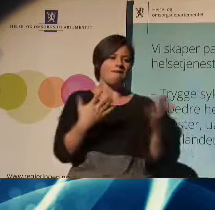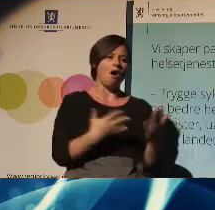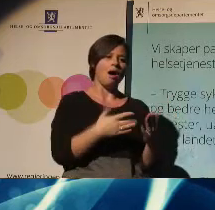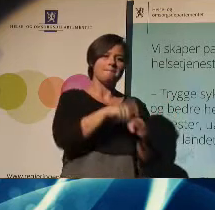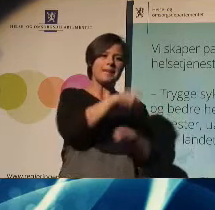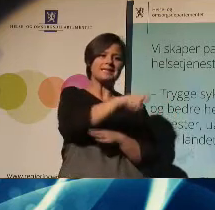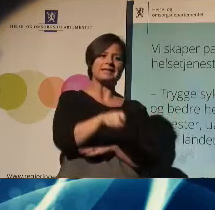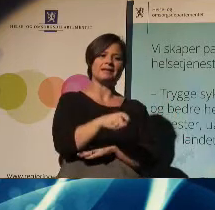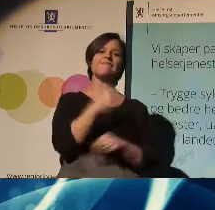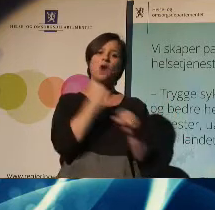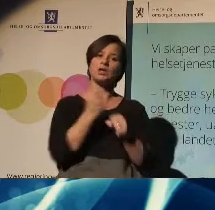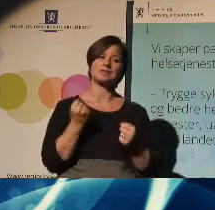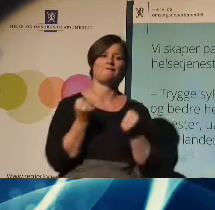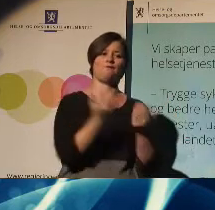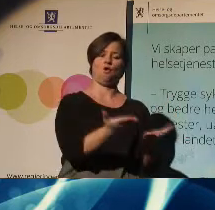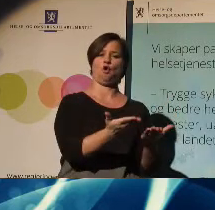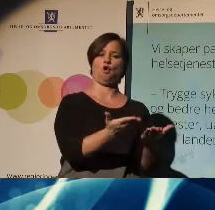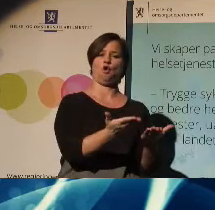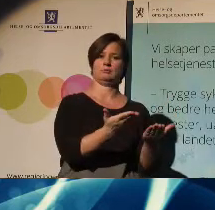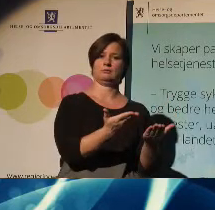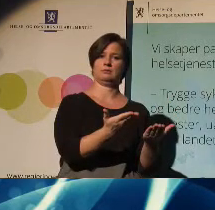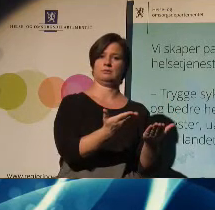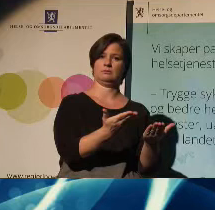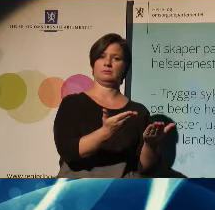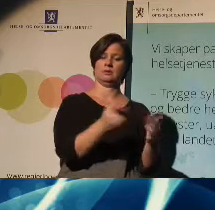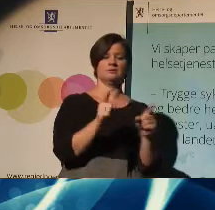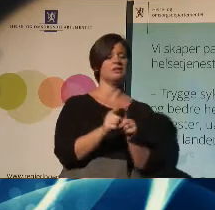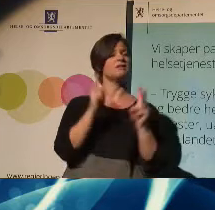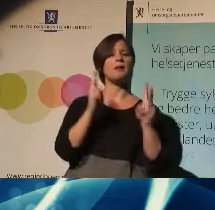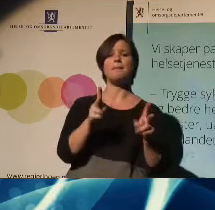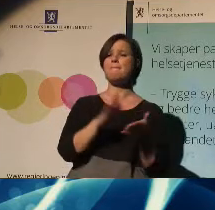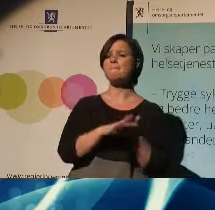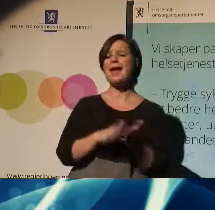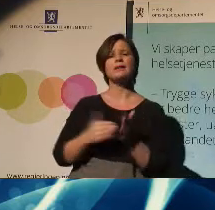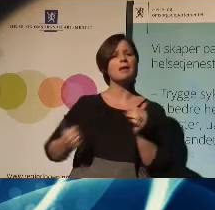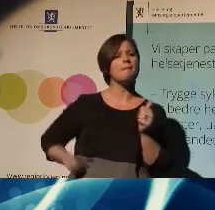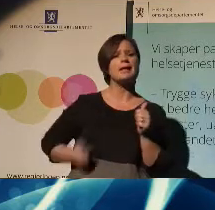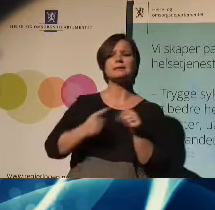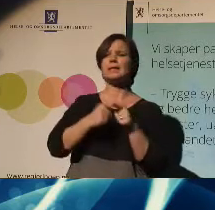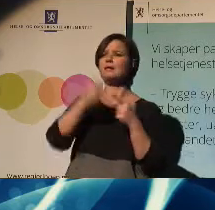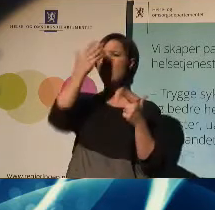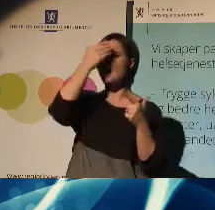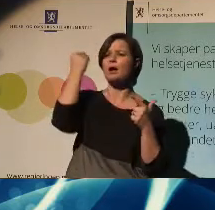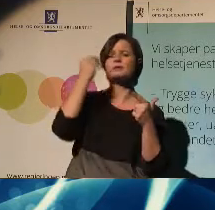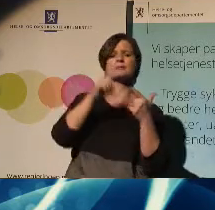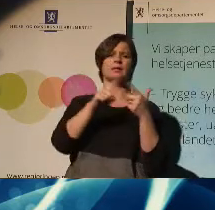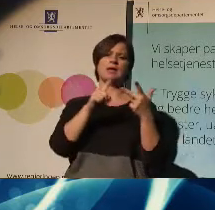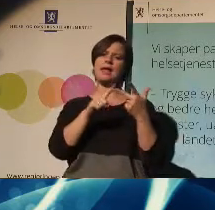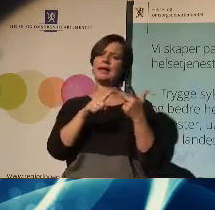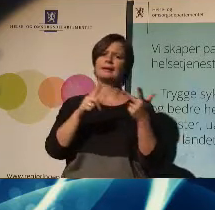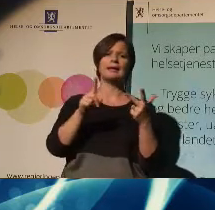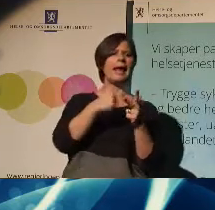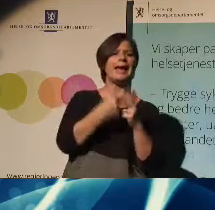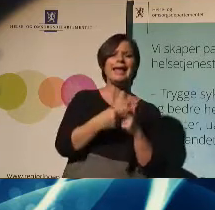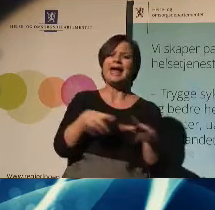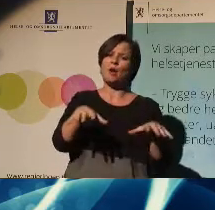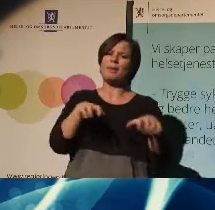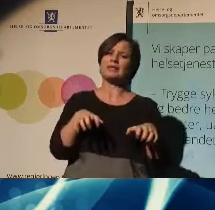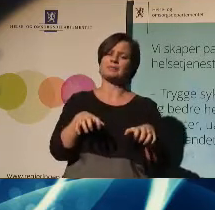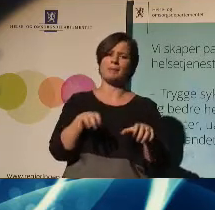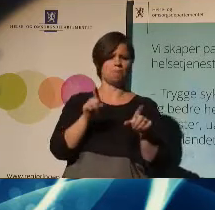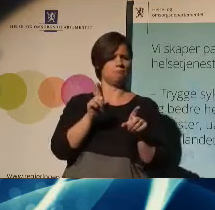receiving. And that's no different for rheumatoid arthritis or diabetes or dementia. And this motivated us to build